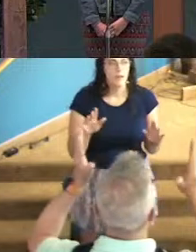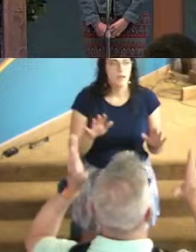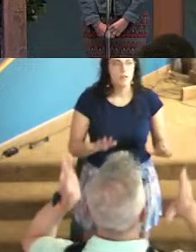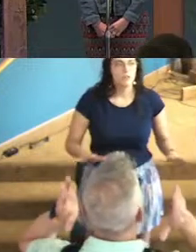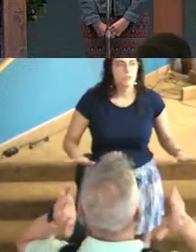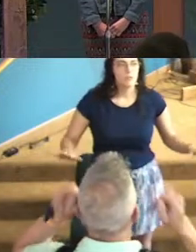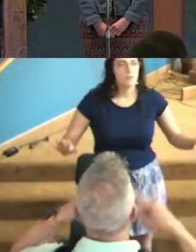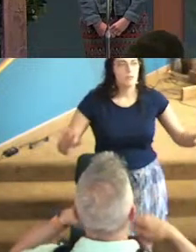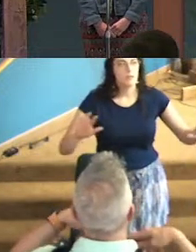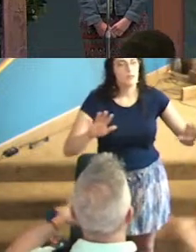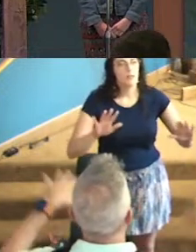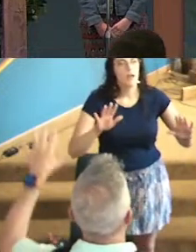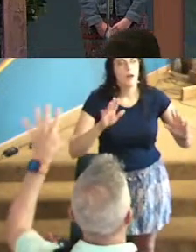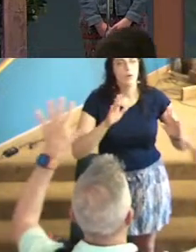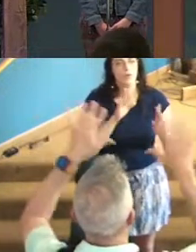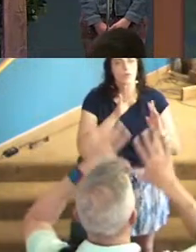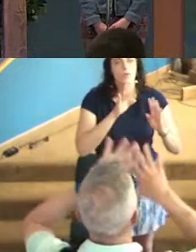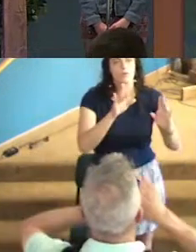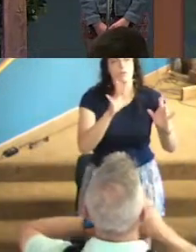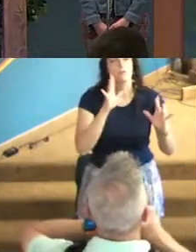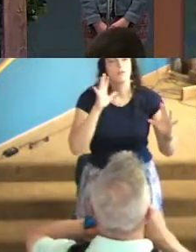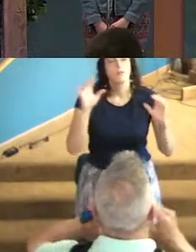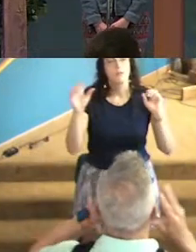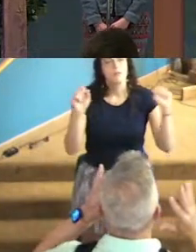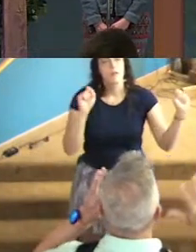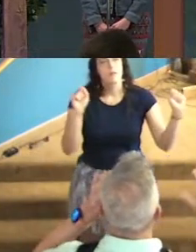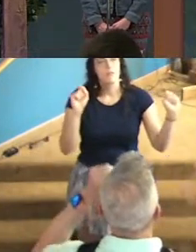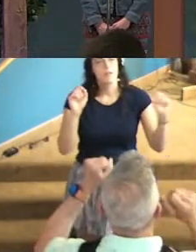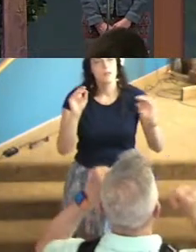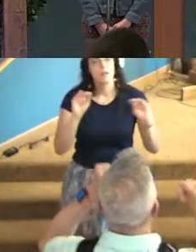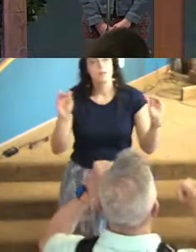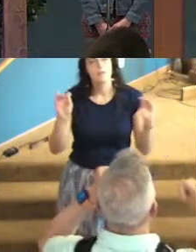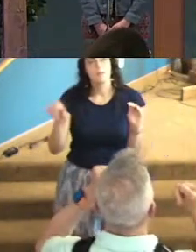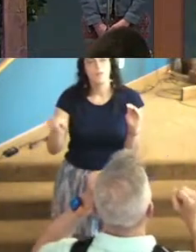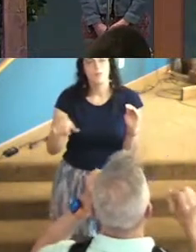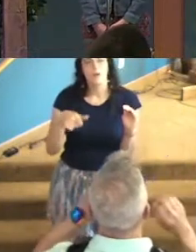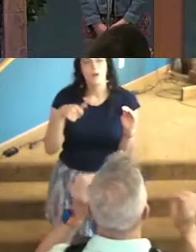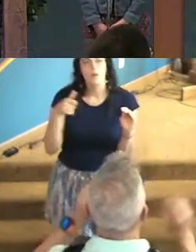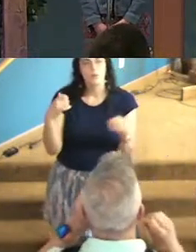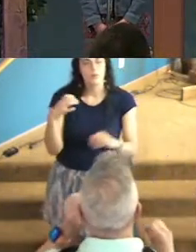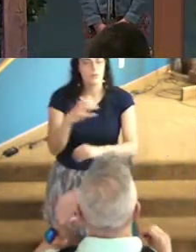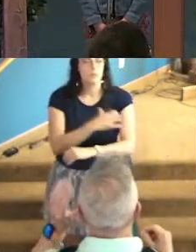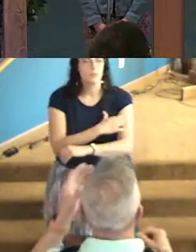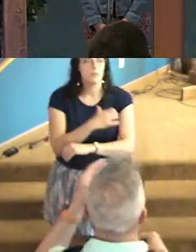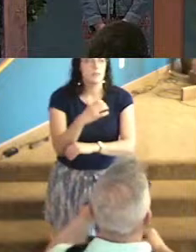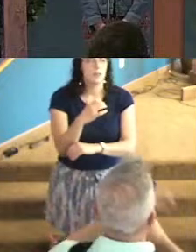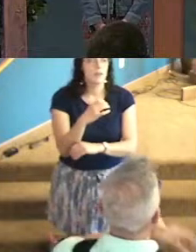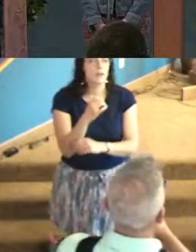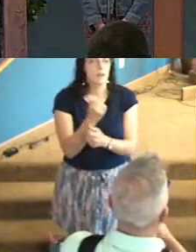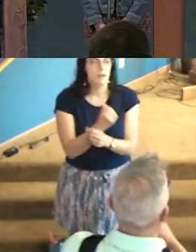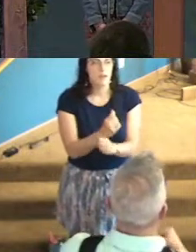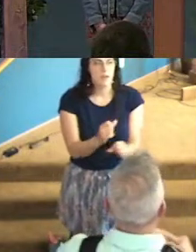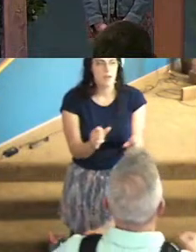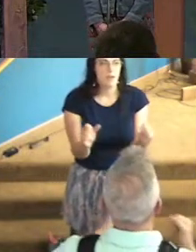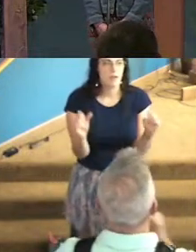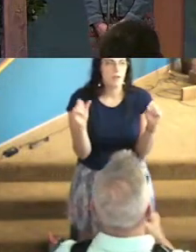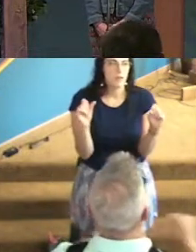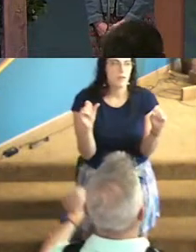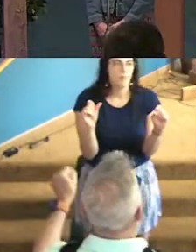Let the nations sing it louder, 'cause nothing has the power to save